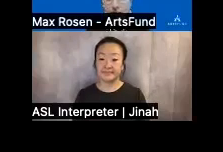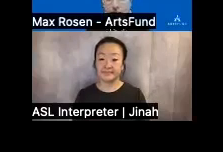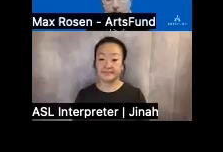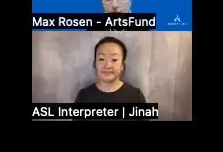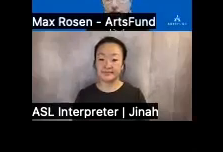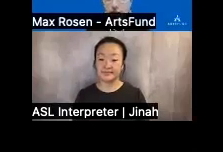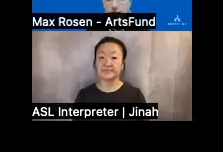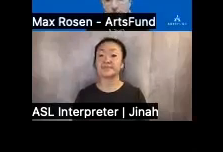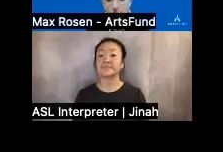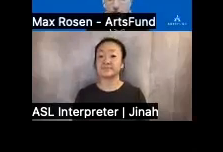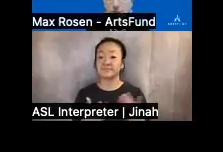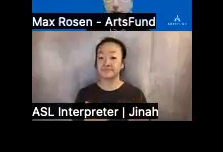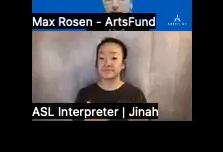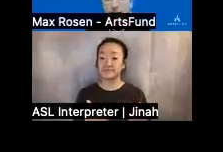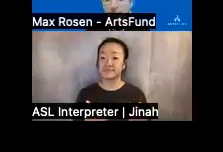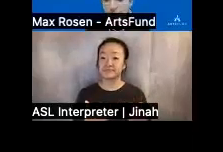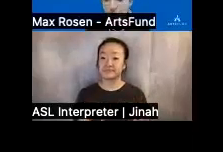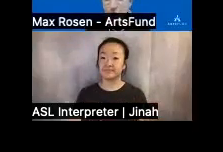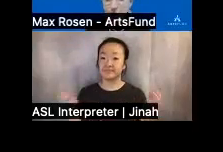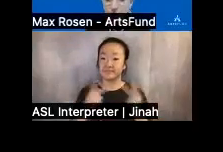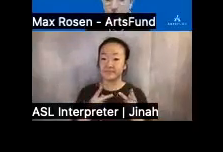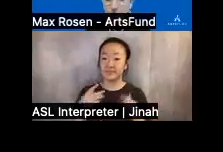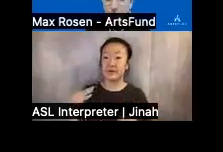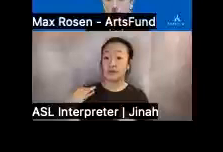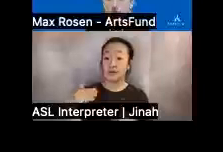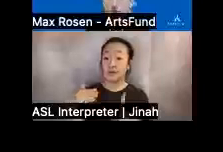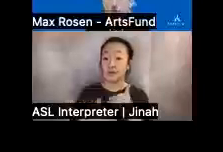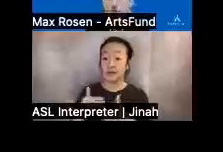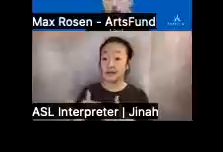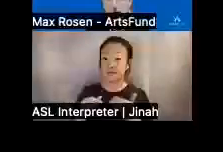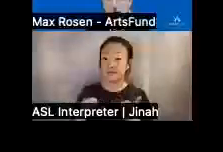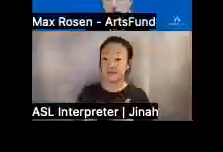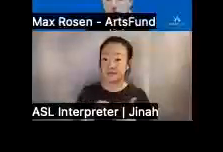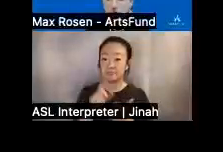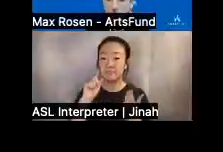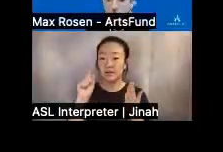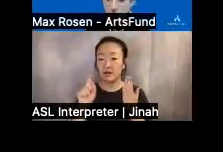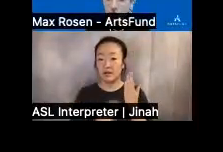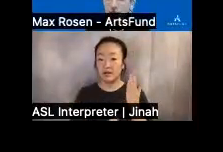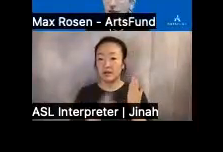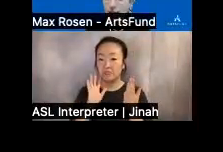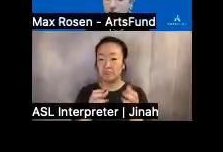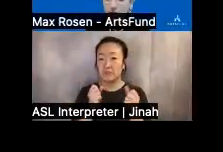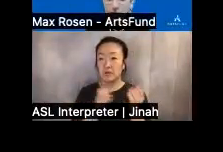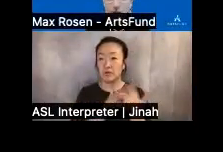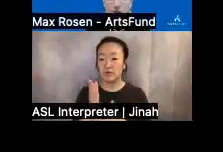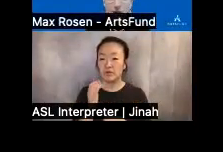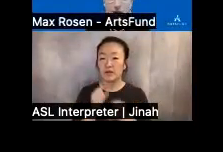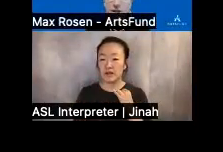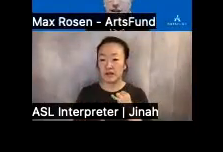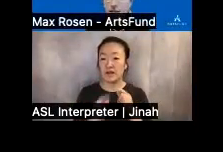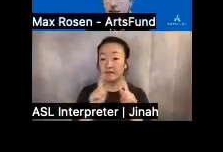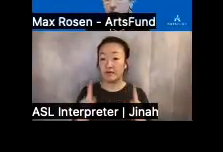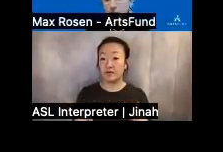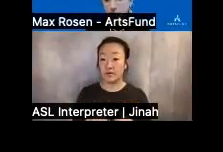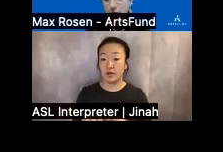Great, so this brings me back to the application process page. I'll scroll down and quickly go through the last form on this page,